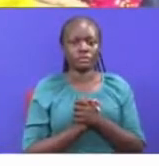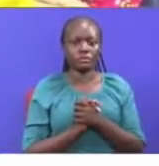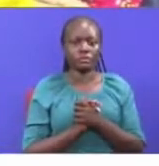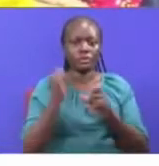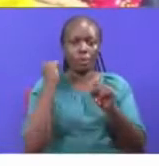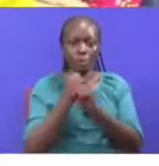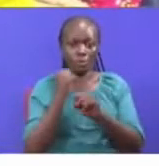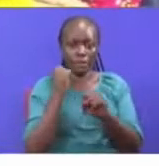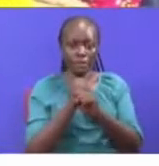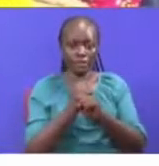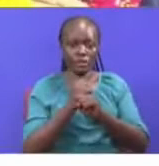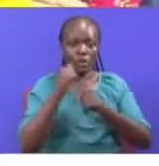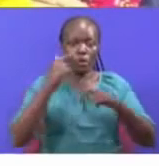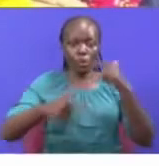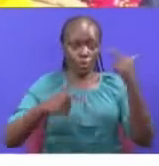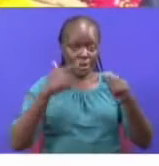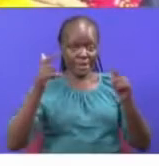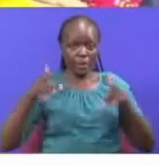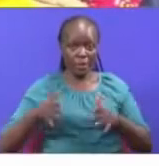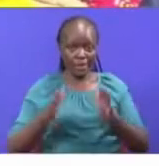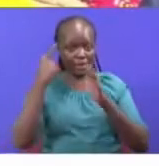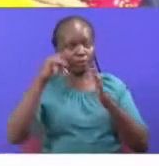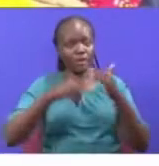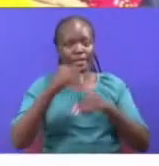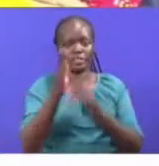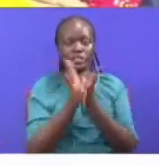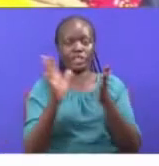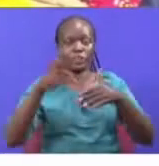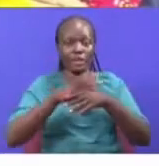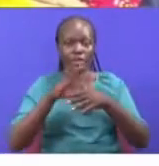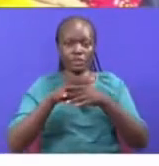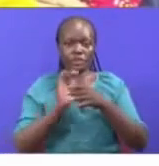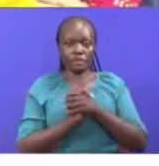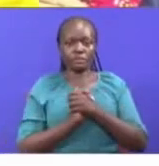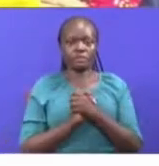working out a winning formula for the next general elections,